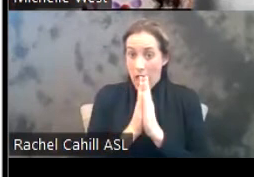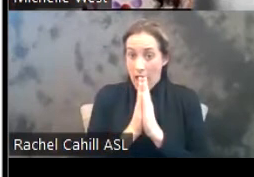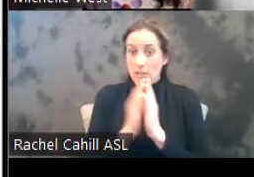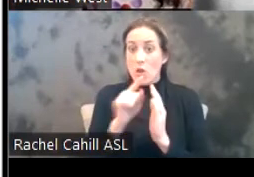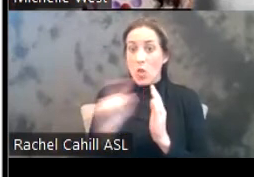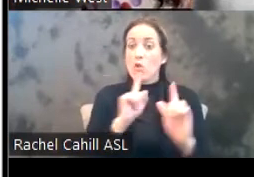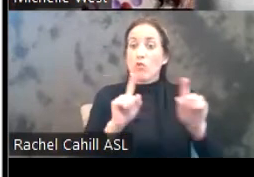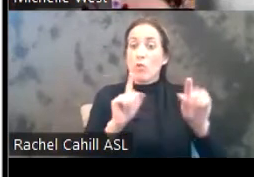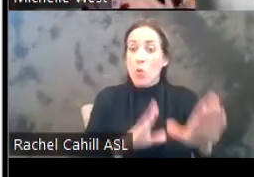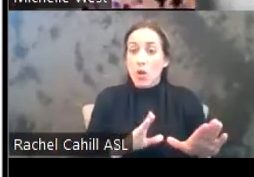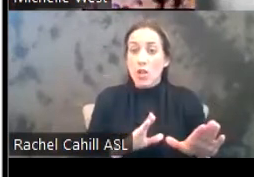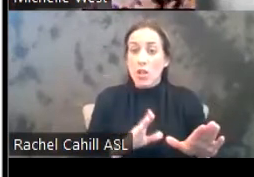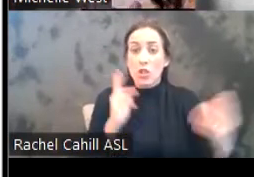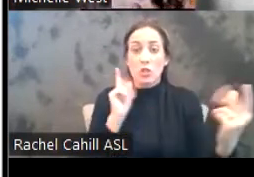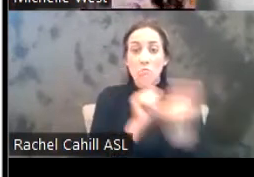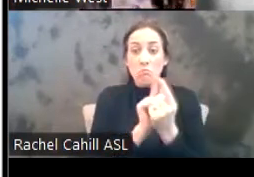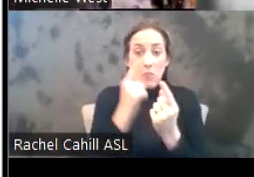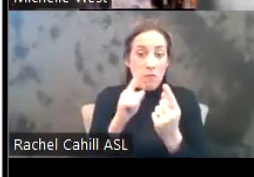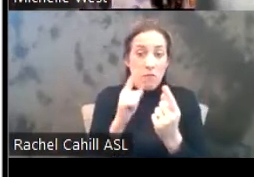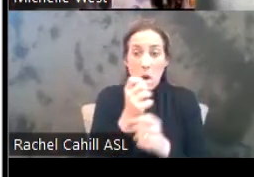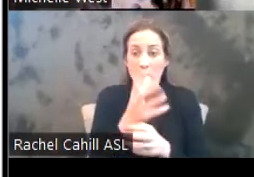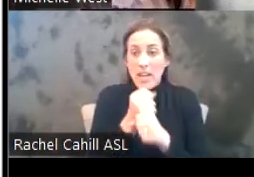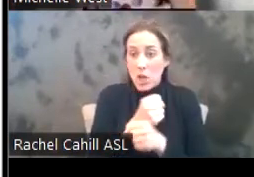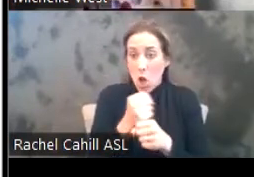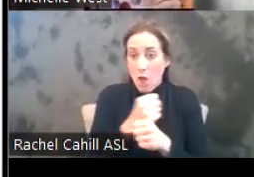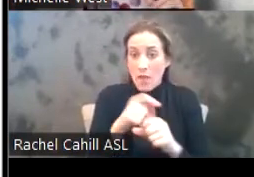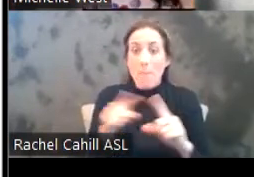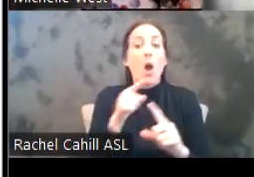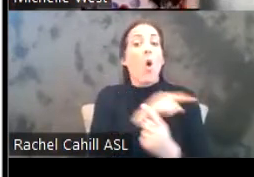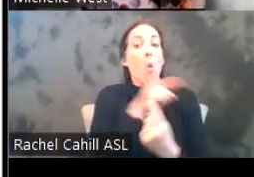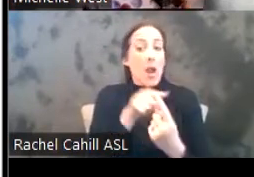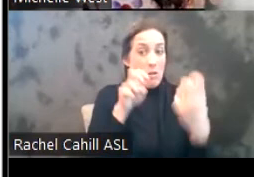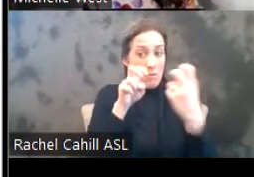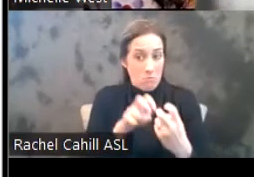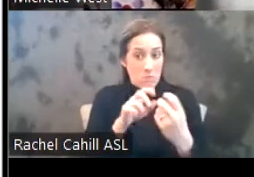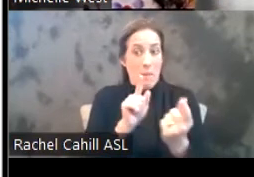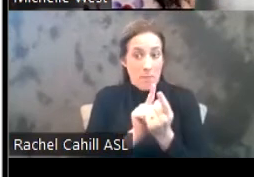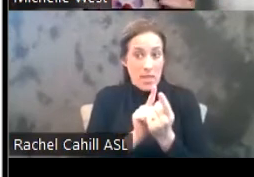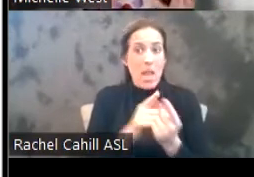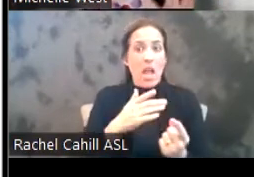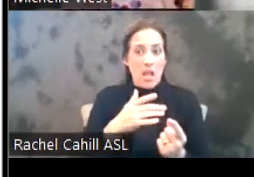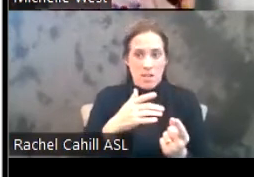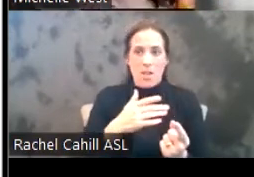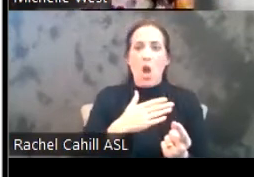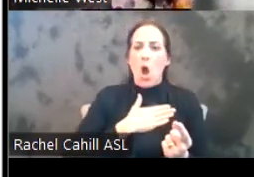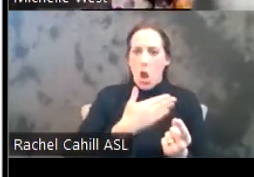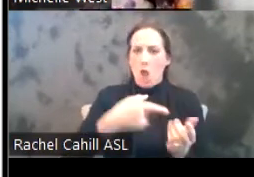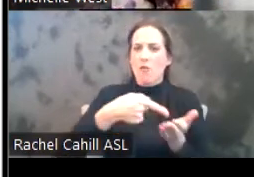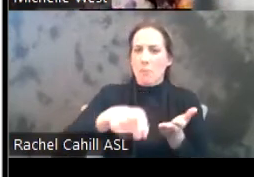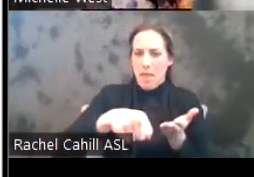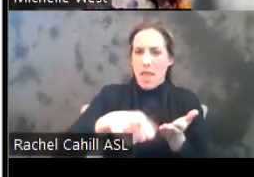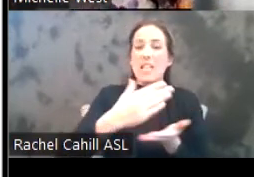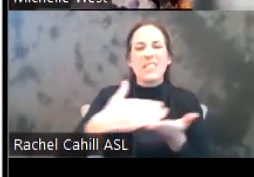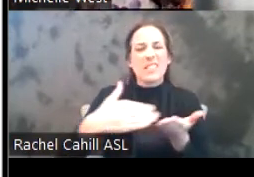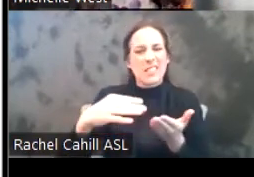coffee. But when you go to the coffee, be prepared. One thing I usually offer to pay, some media